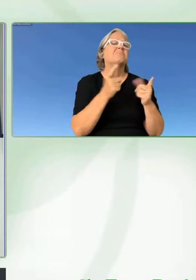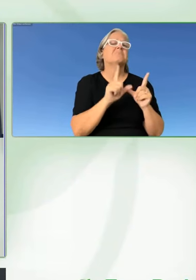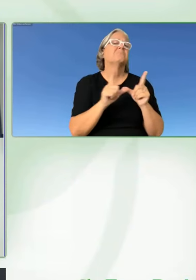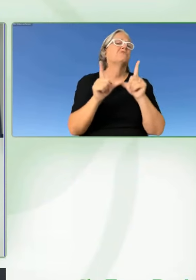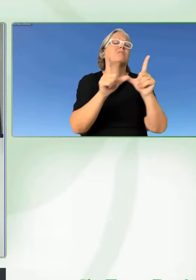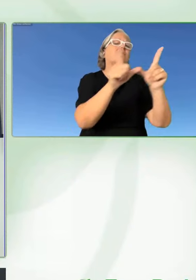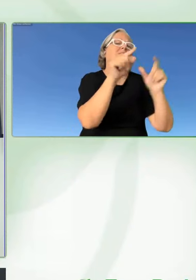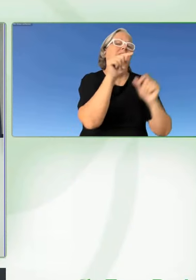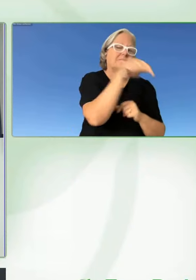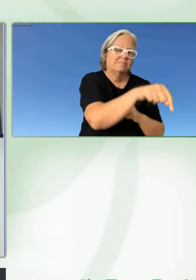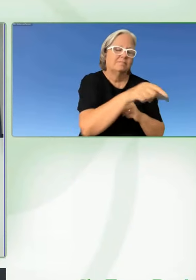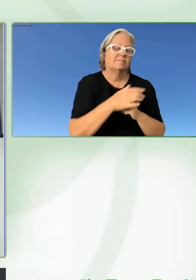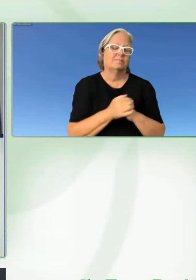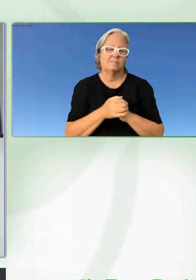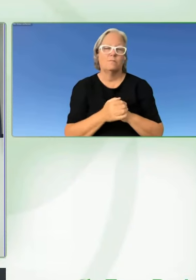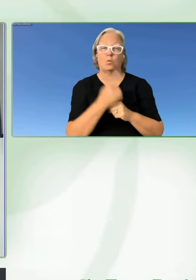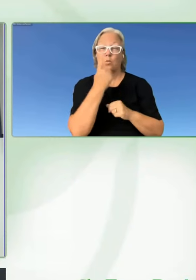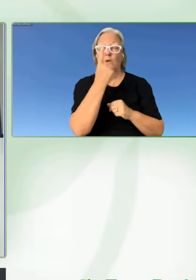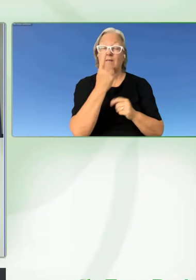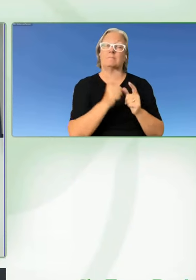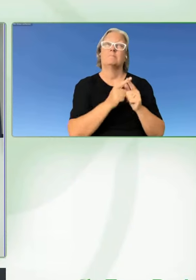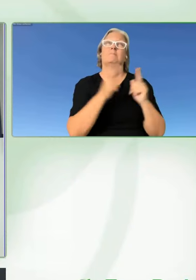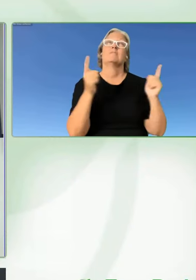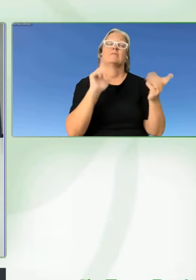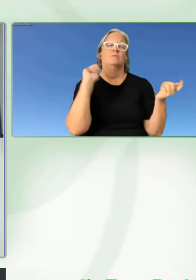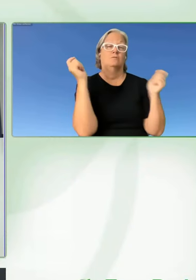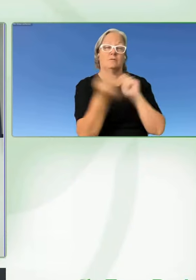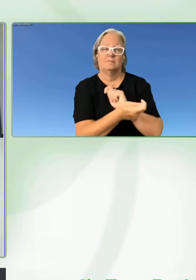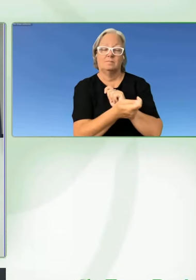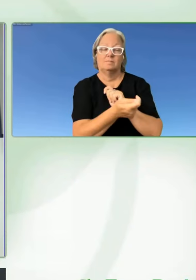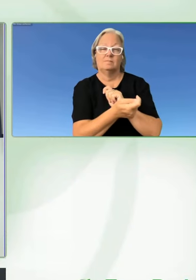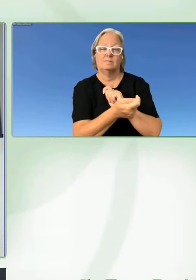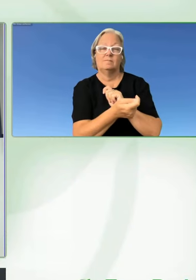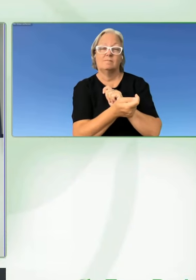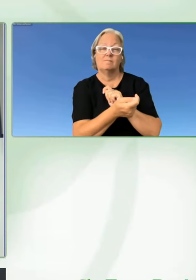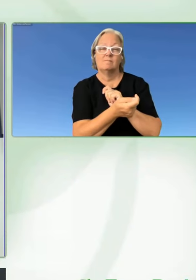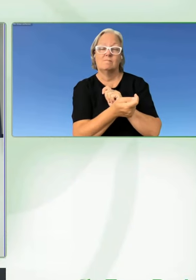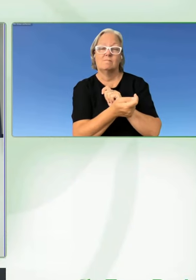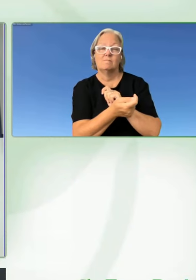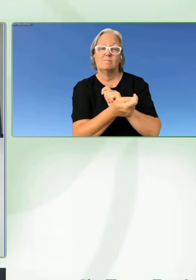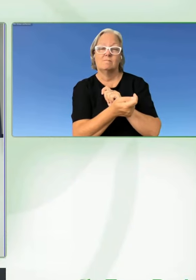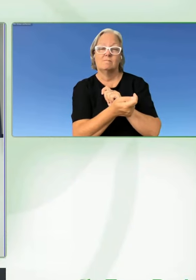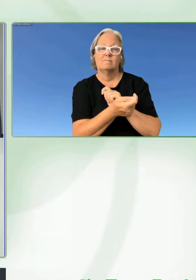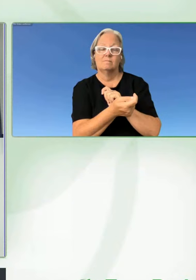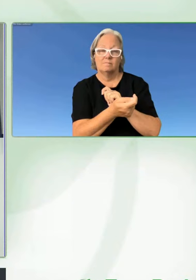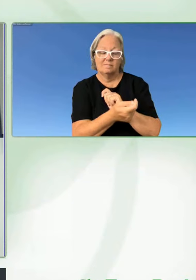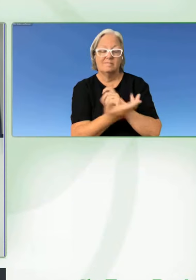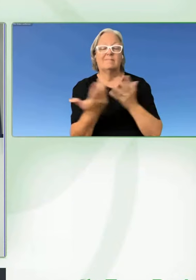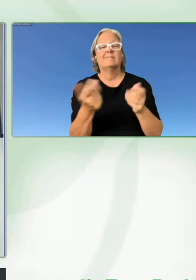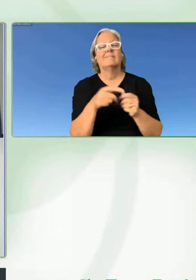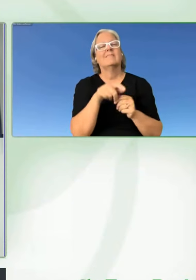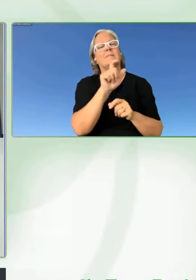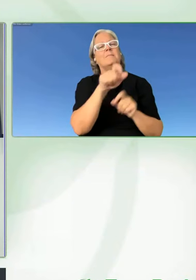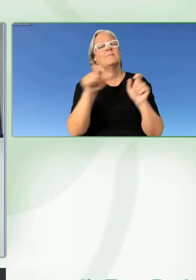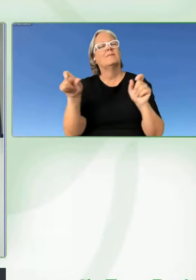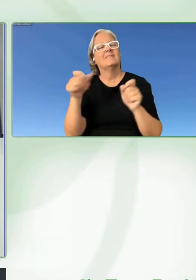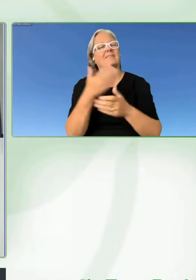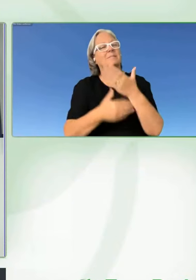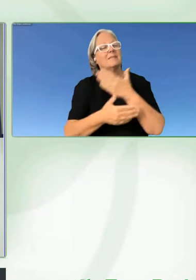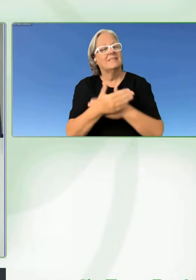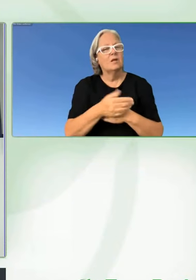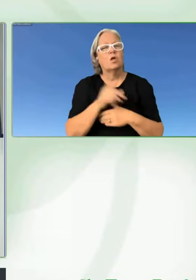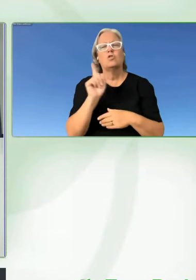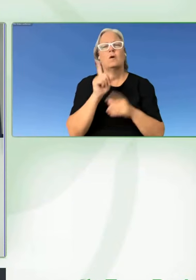the biggest shift and the biggest change will be that persons with disabilities will not have to prove their